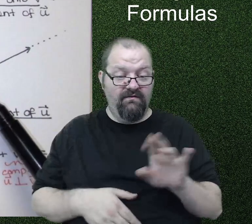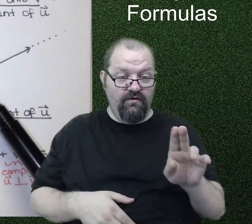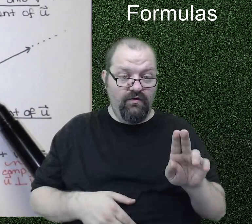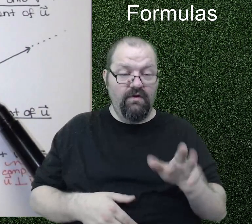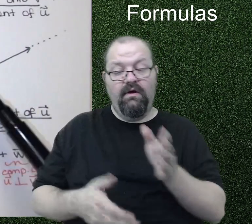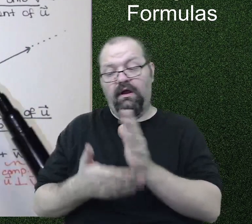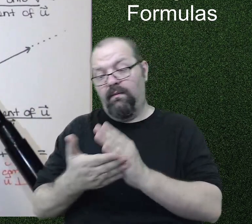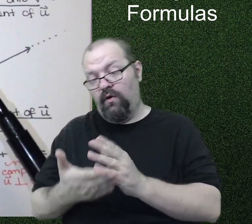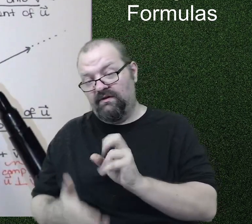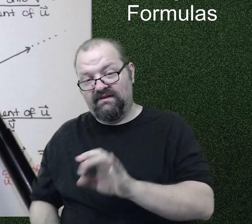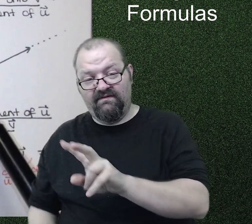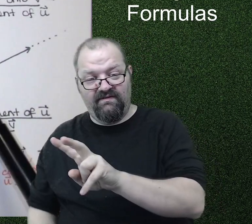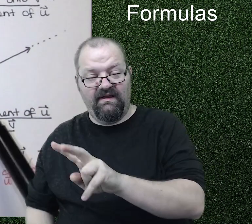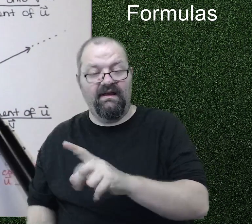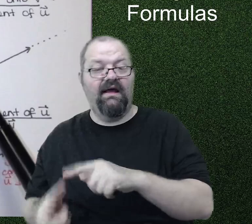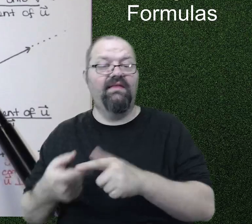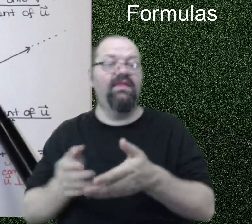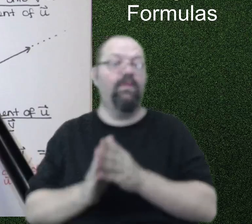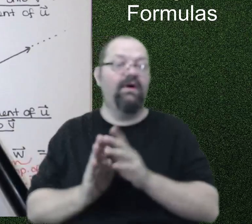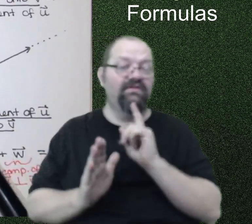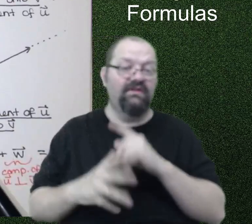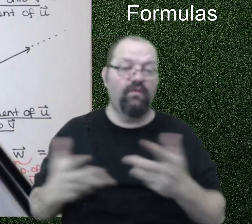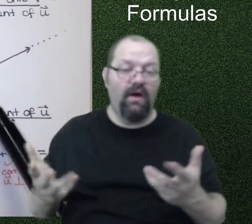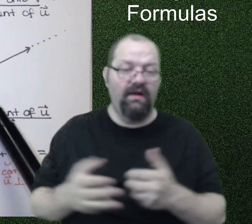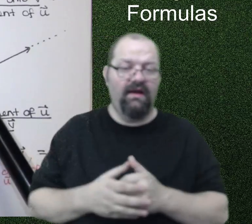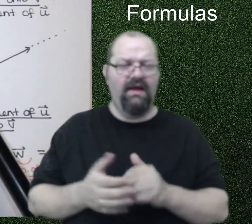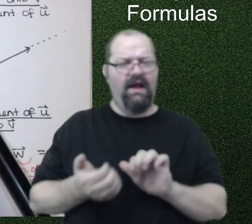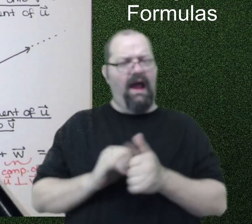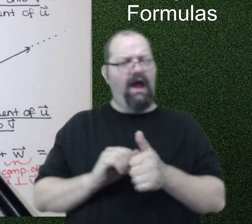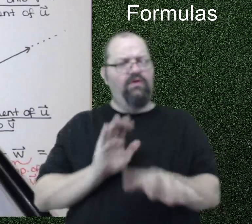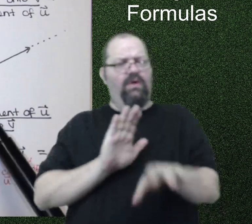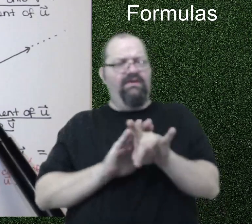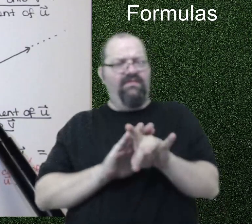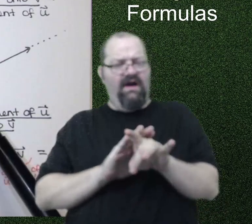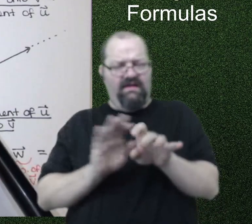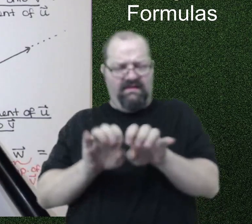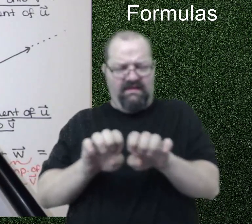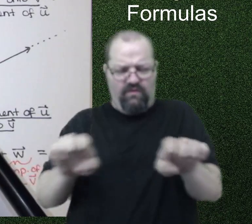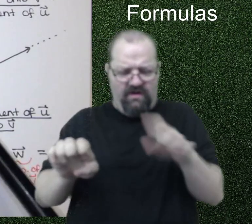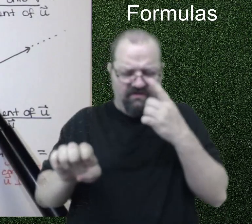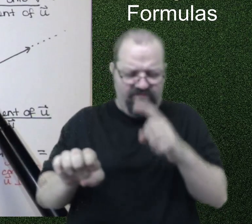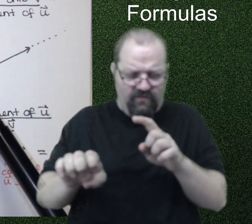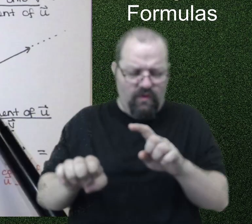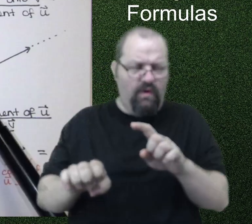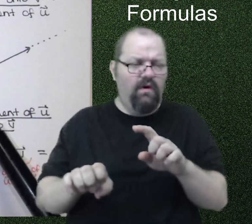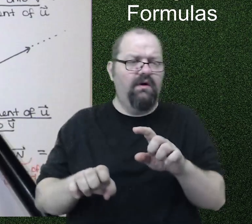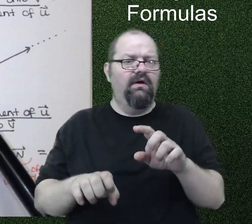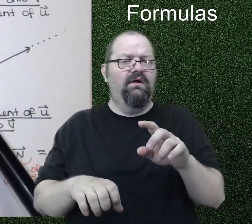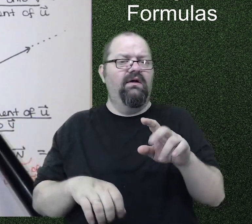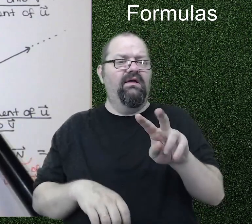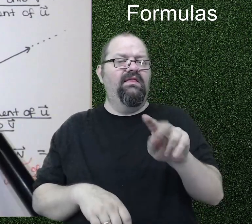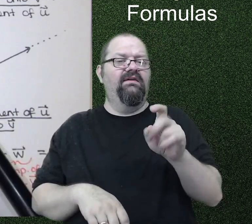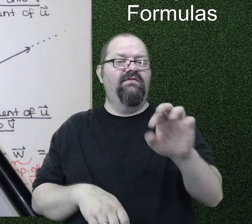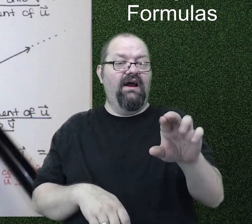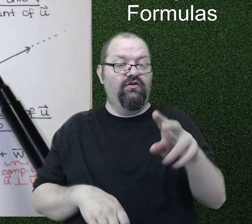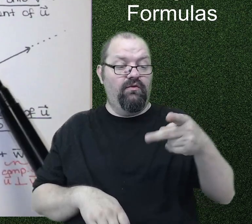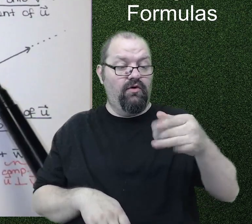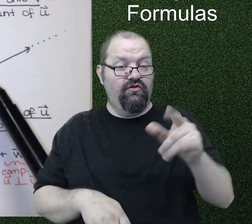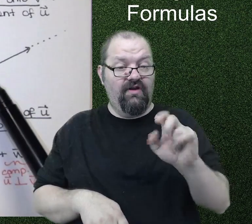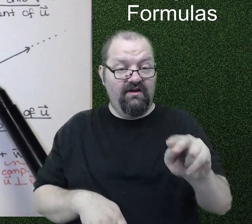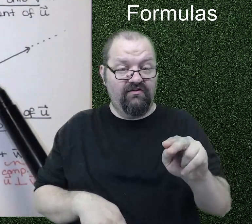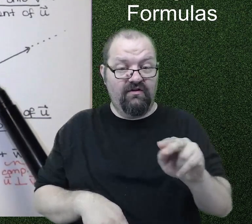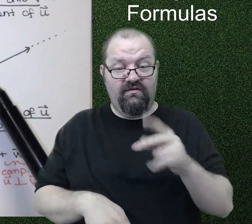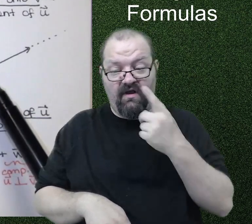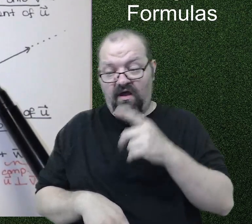of v, the question becomes, how do I find the equation of the vector projection of u onto v? And how